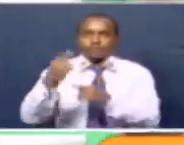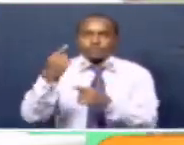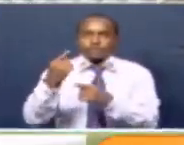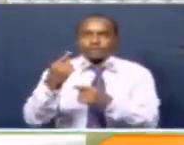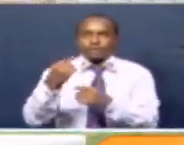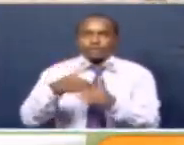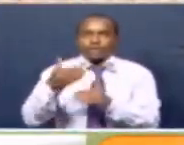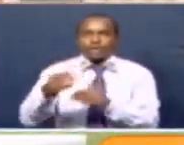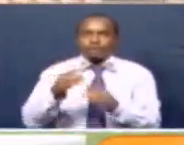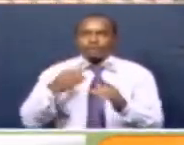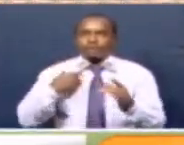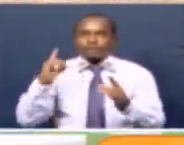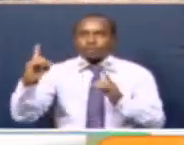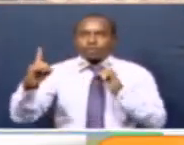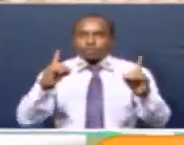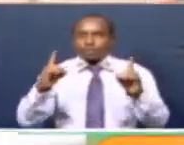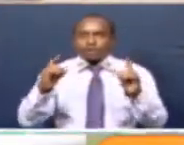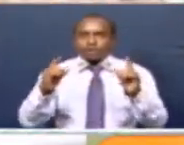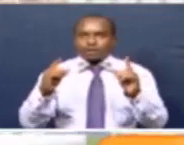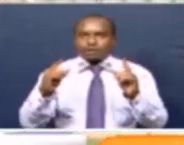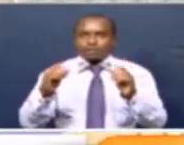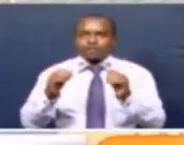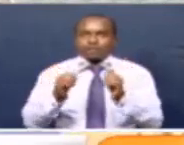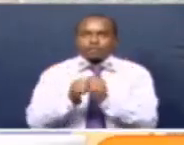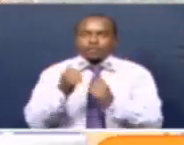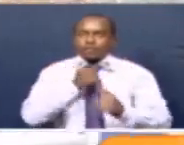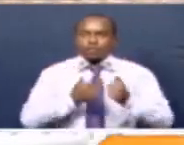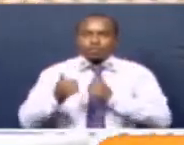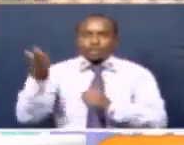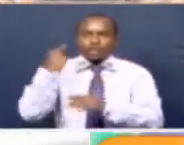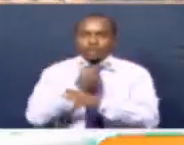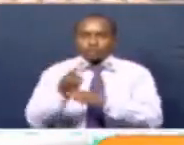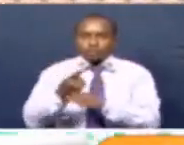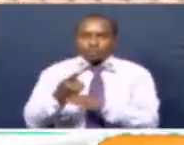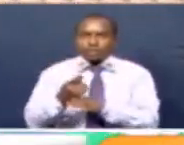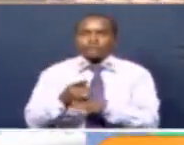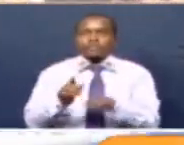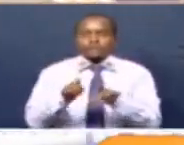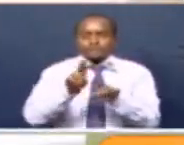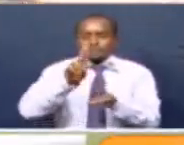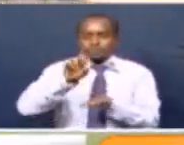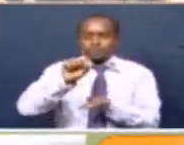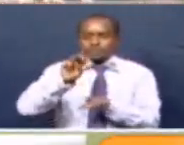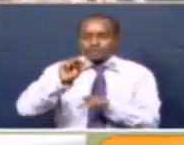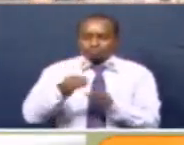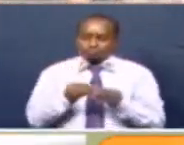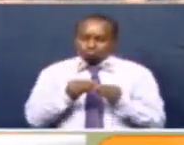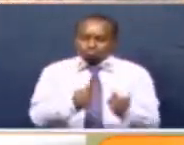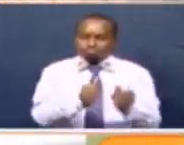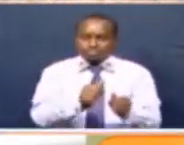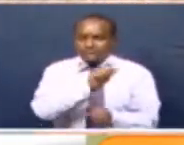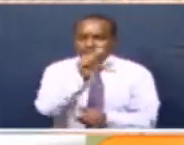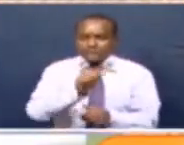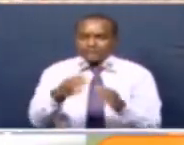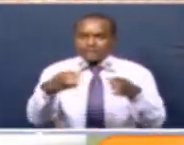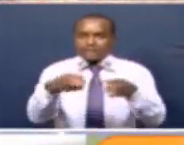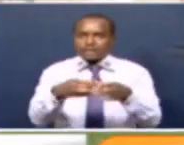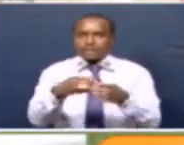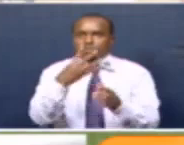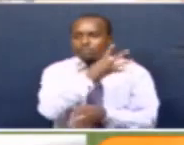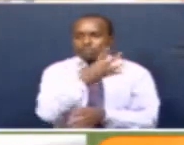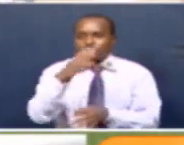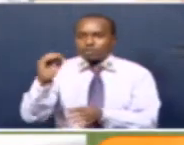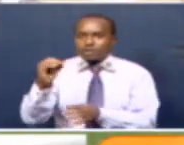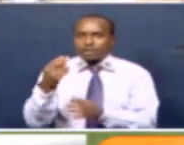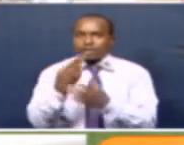playing out to a 1-1 draw against Rayon Sports of Rwanda last week. USM Alger, on the other hand, thumped Yanga of Tanzania 4-0. Both teams will